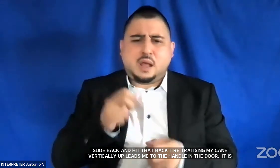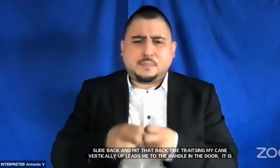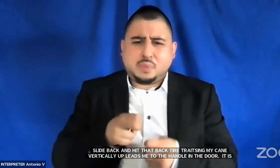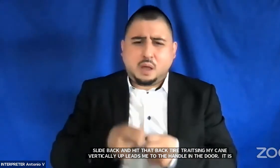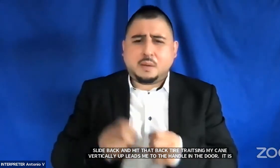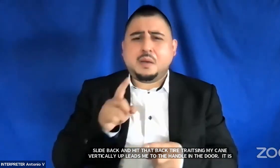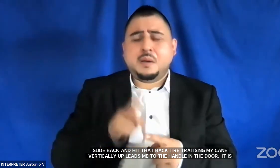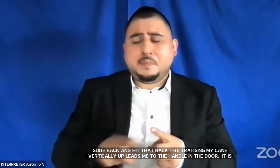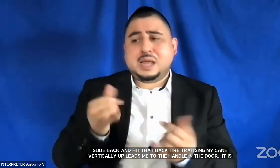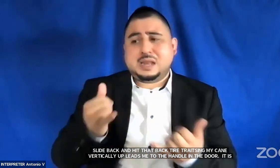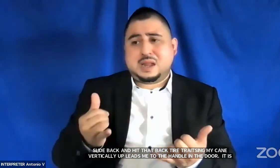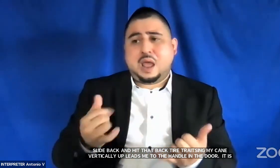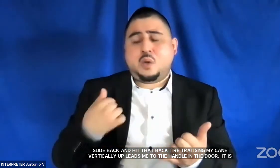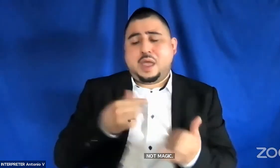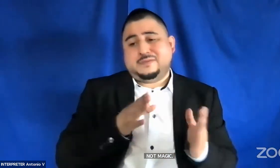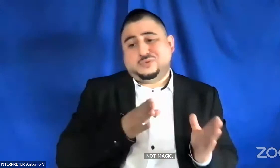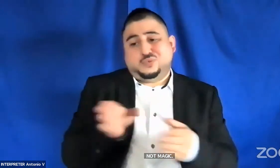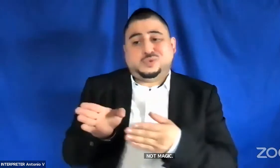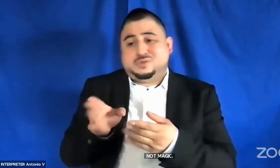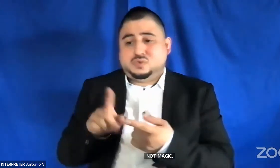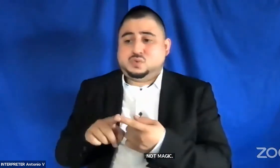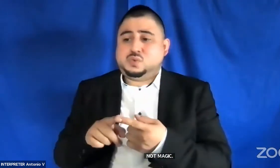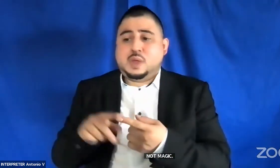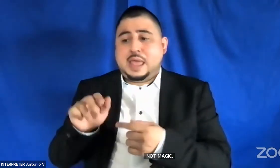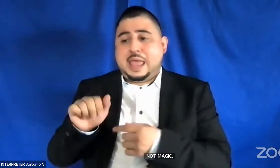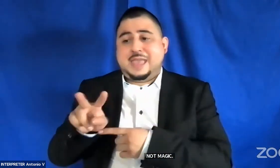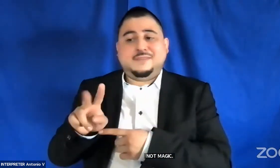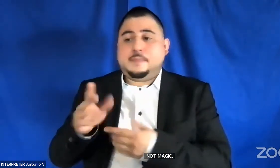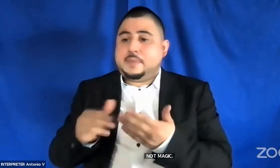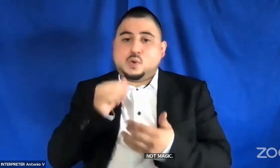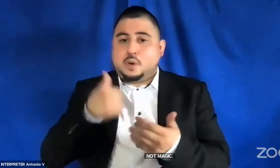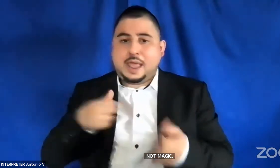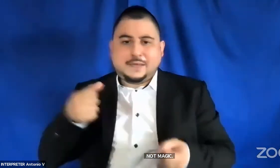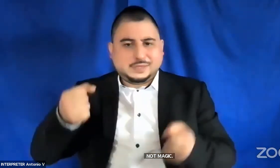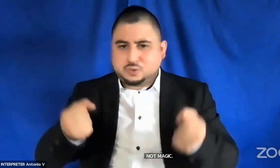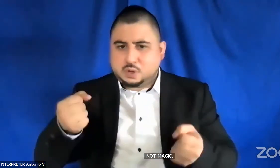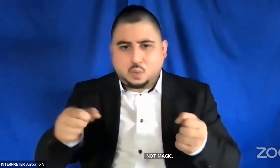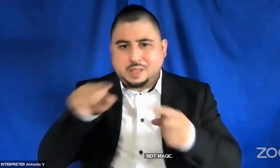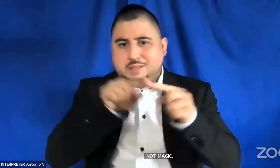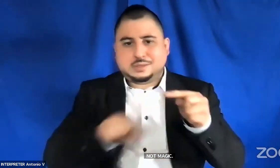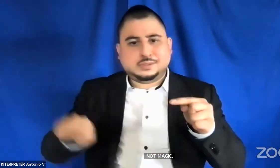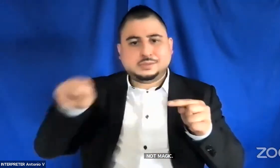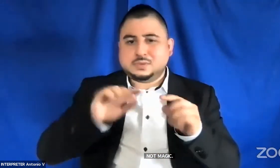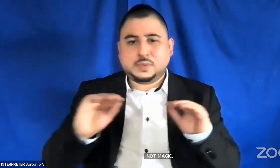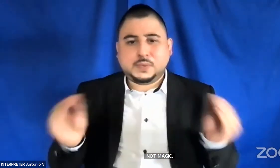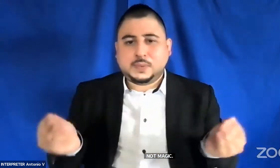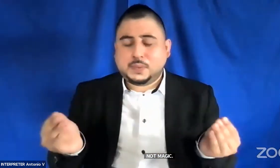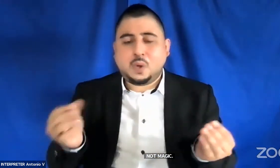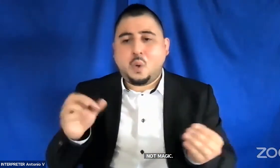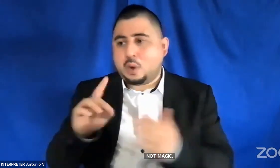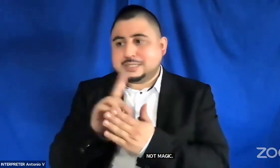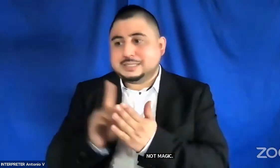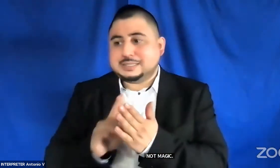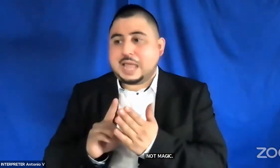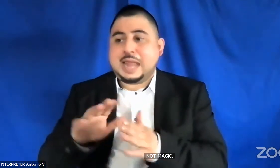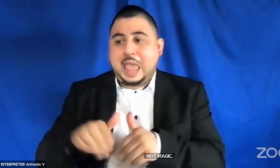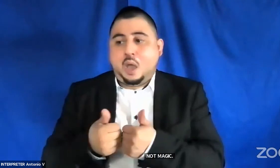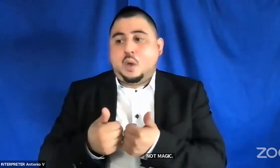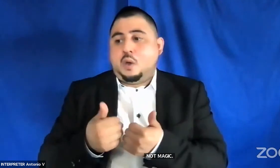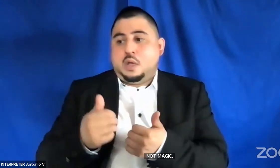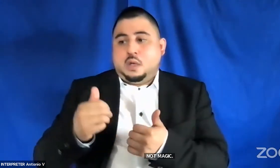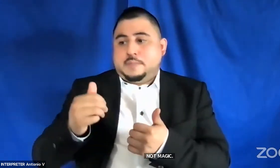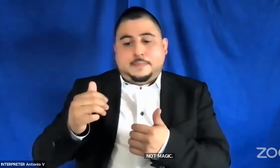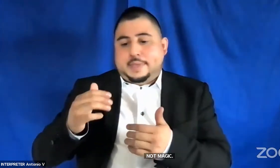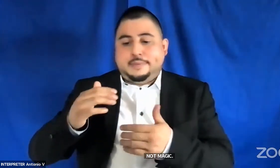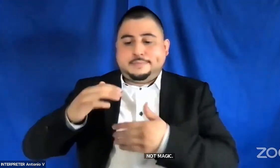may move to a place where autonomous vehicles who don't have steering wheels may be designed in a way that the door is in the rear, or maybe even in the